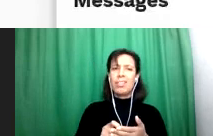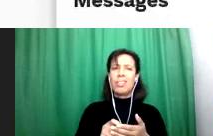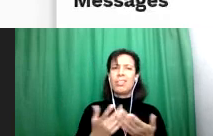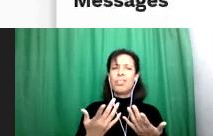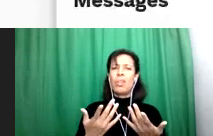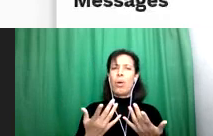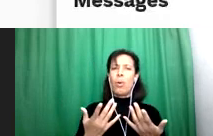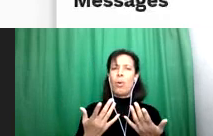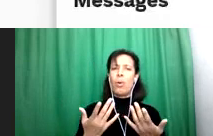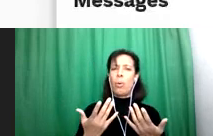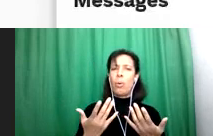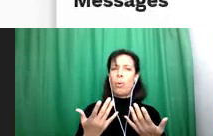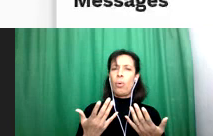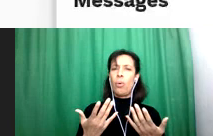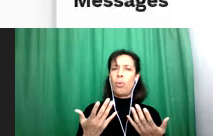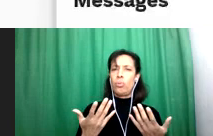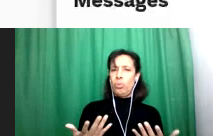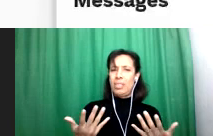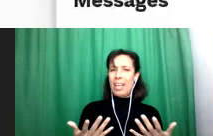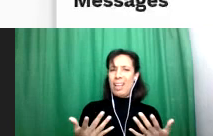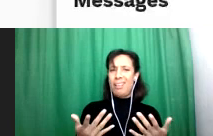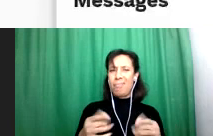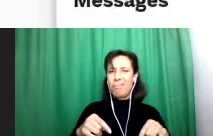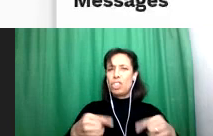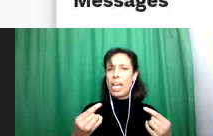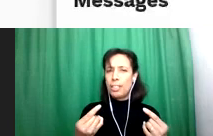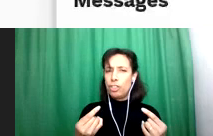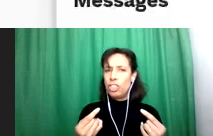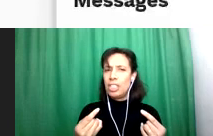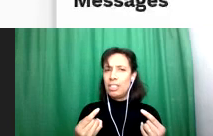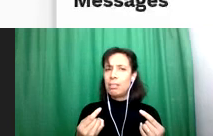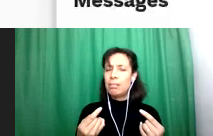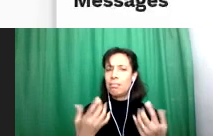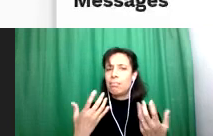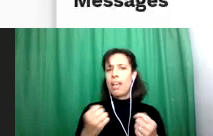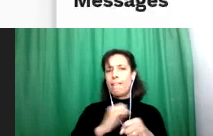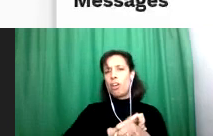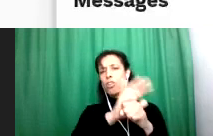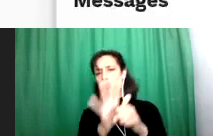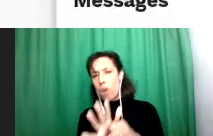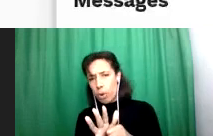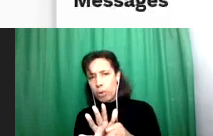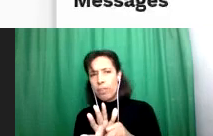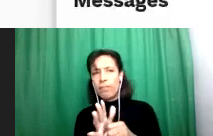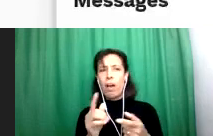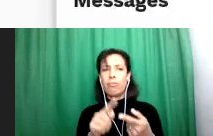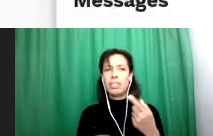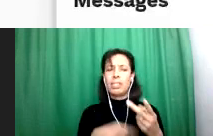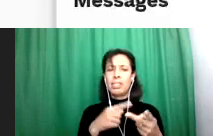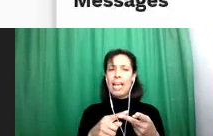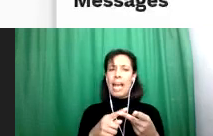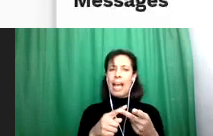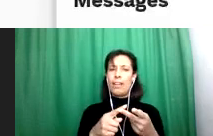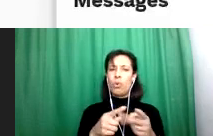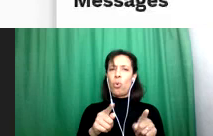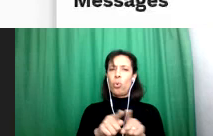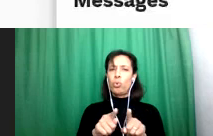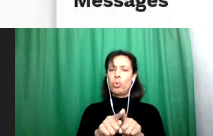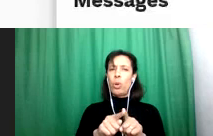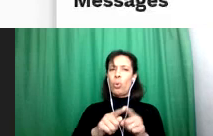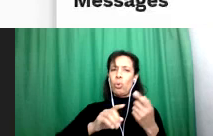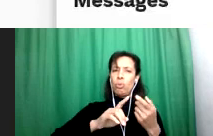distancing means that it will be difficult or impossible for some of you to go into school. And what we would have done in the